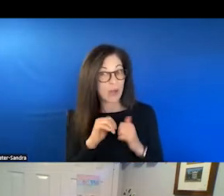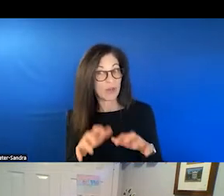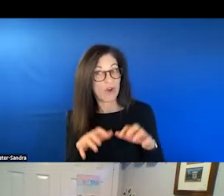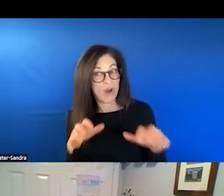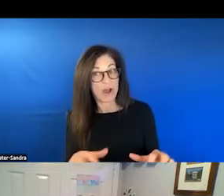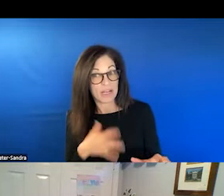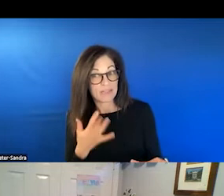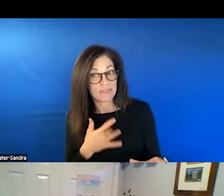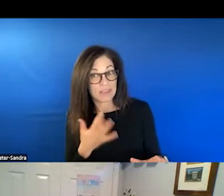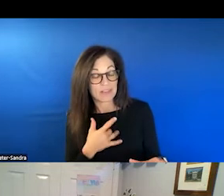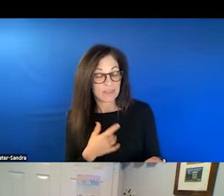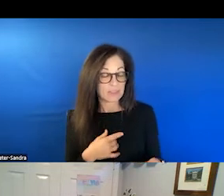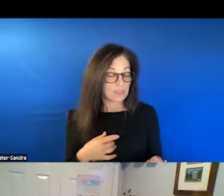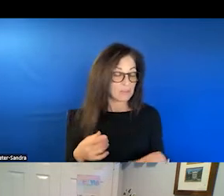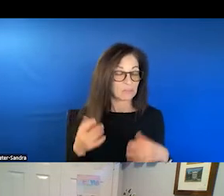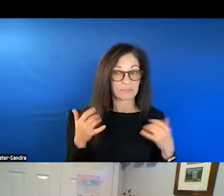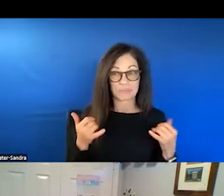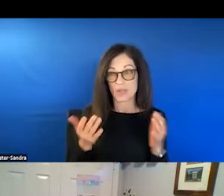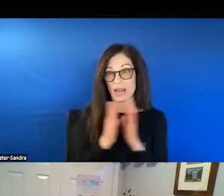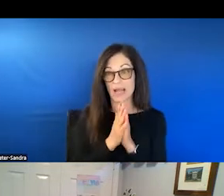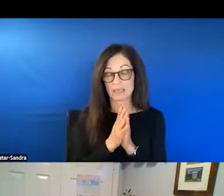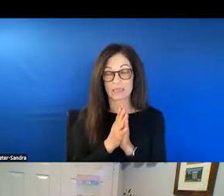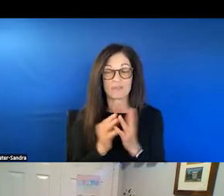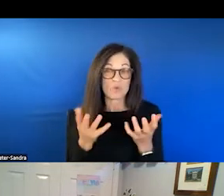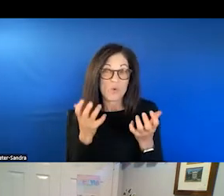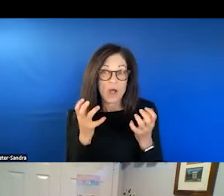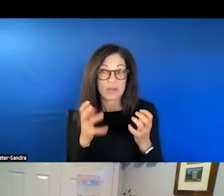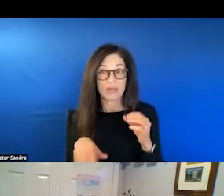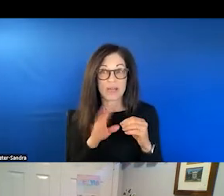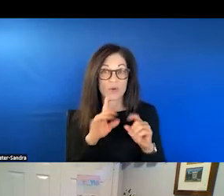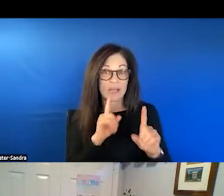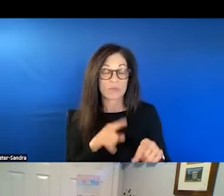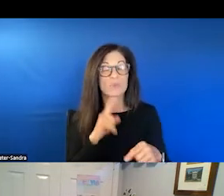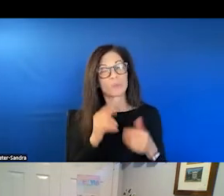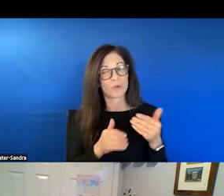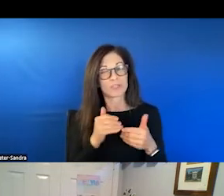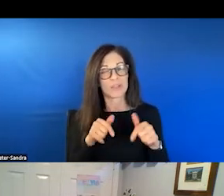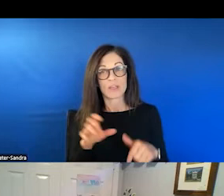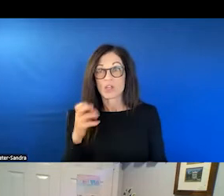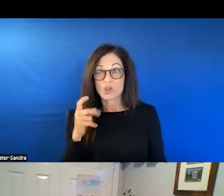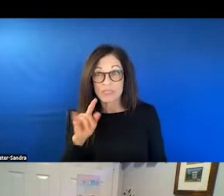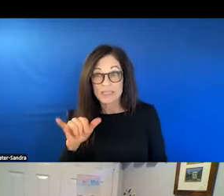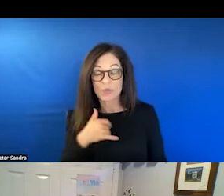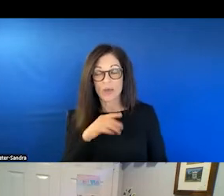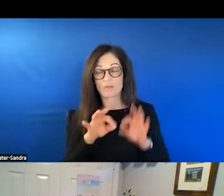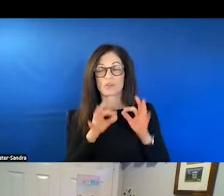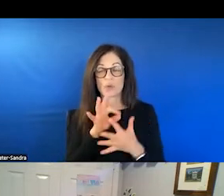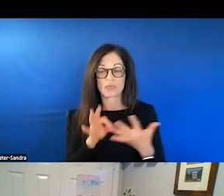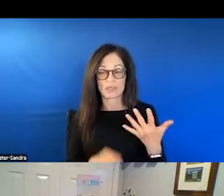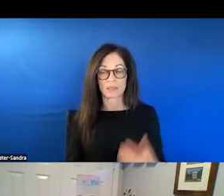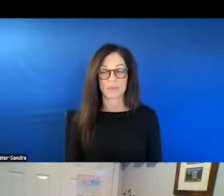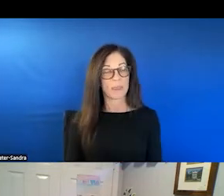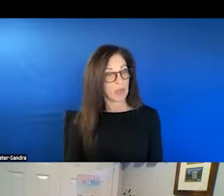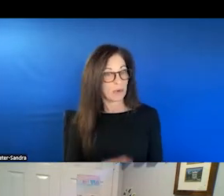going to have to ask at this point. If you'd like to put your answers, we can process this. Christy, you have choices. Yeah, let's